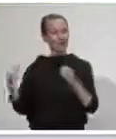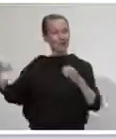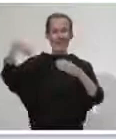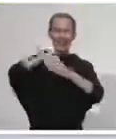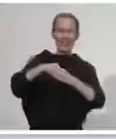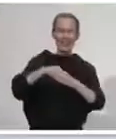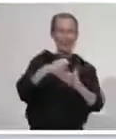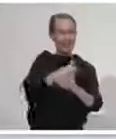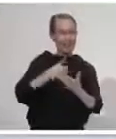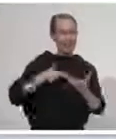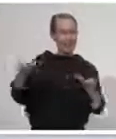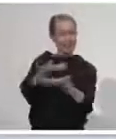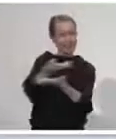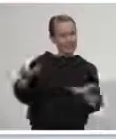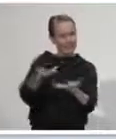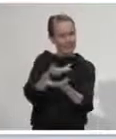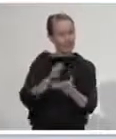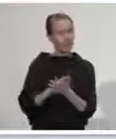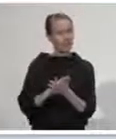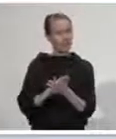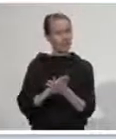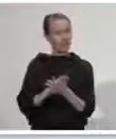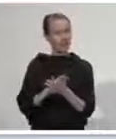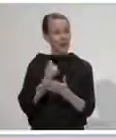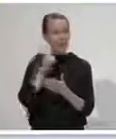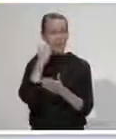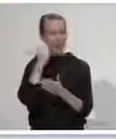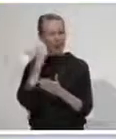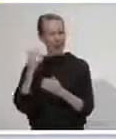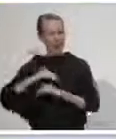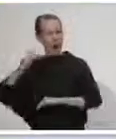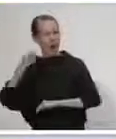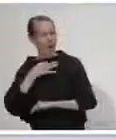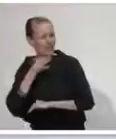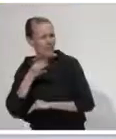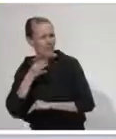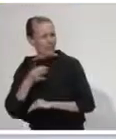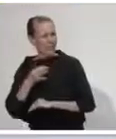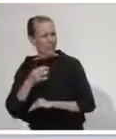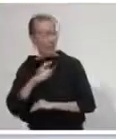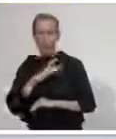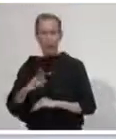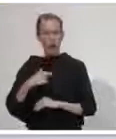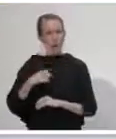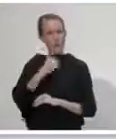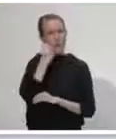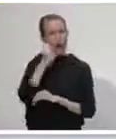length about the fact that Māori are the most vulnerable to this. So Yeah. why not have a Māori